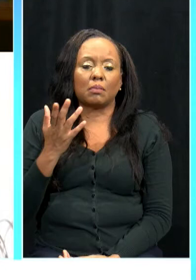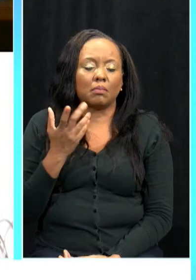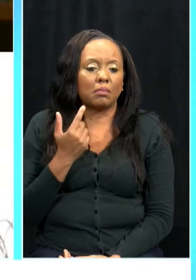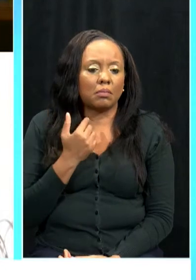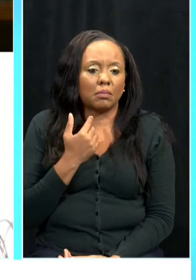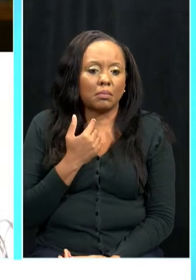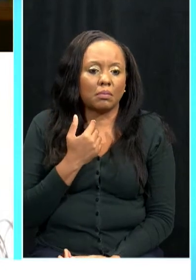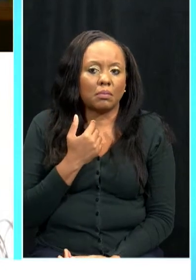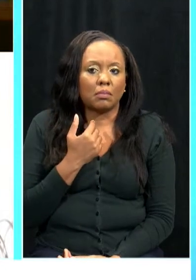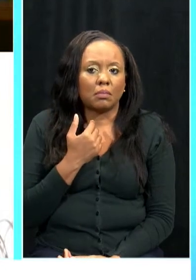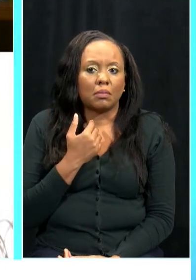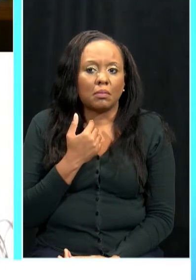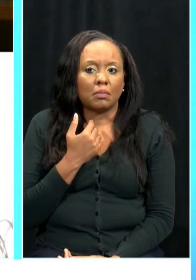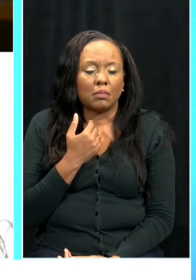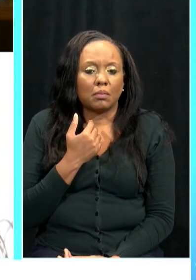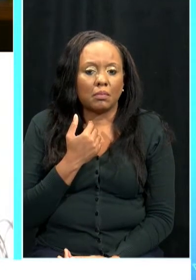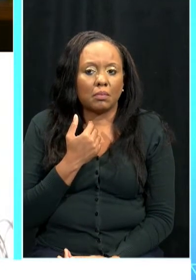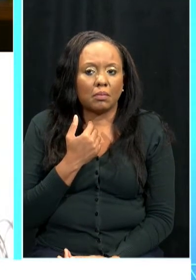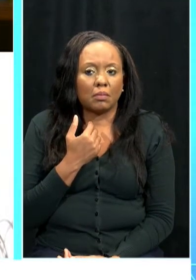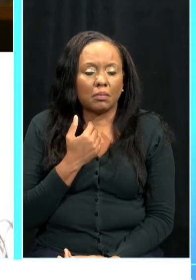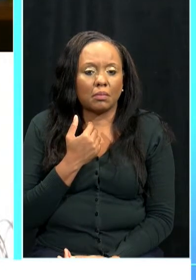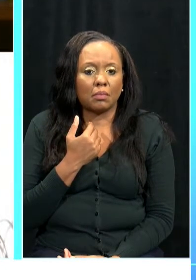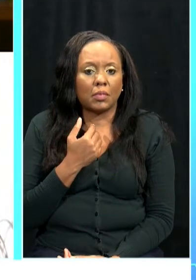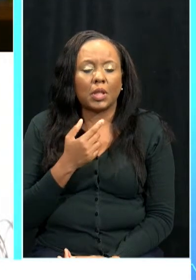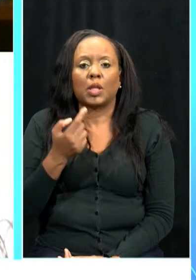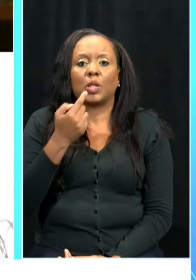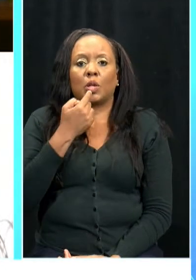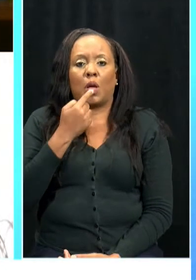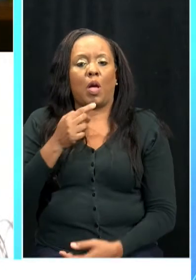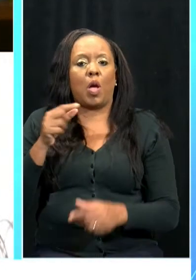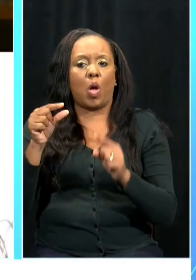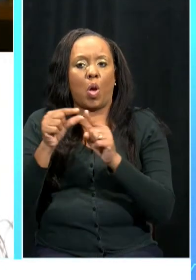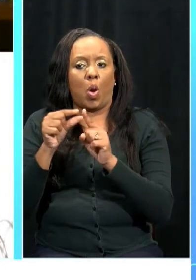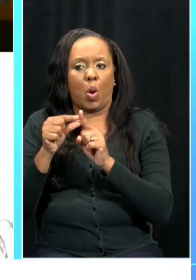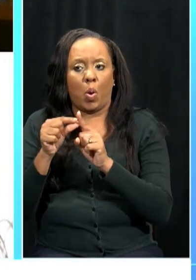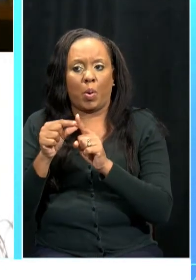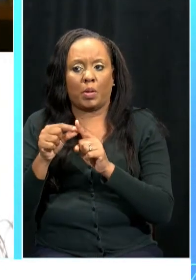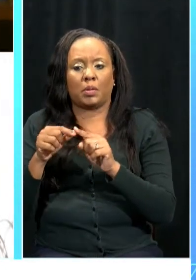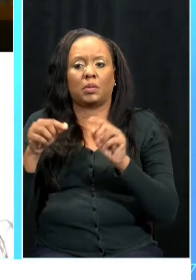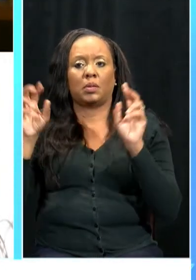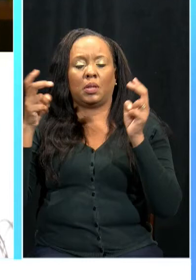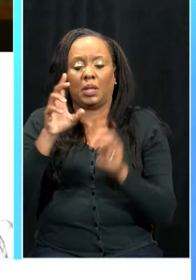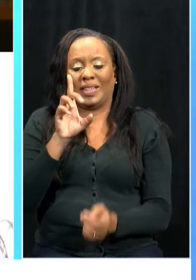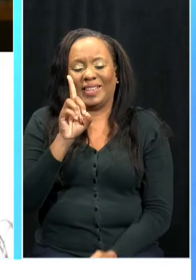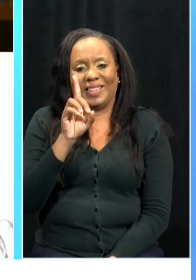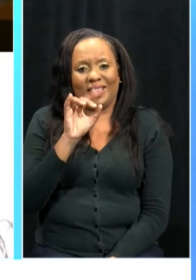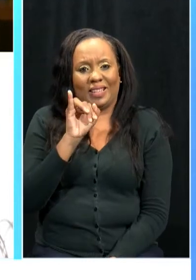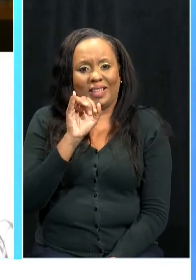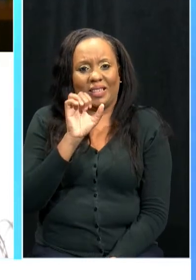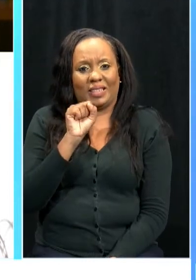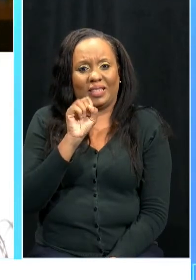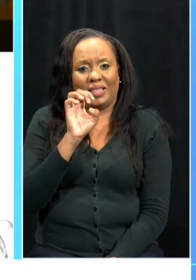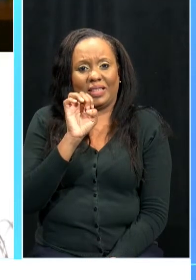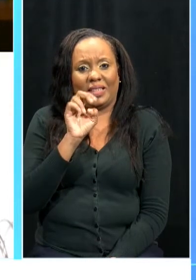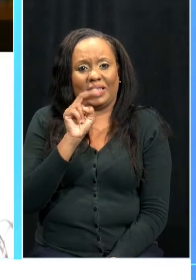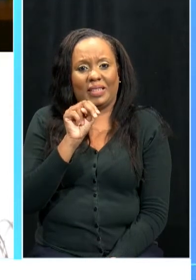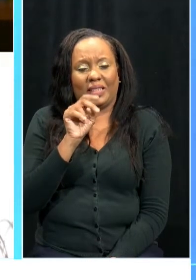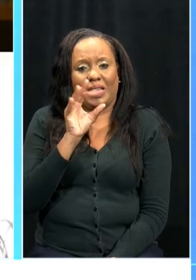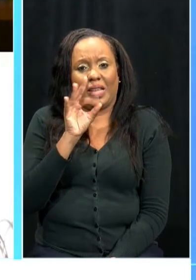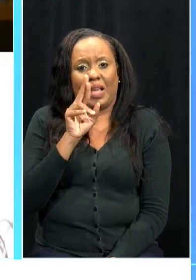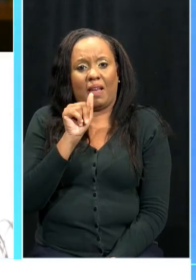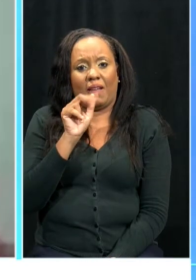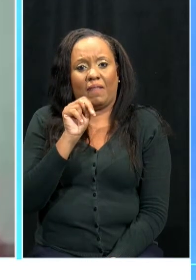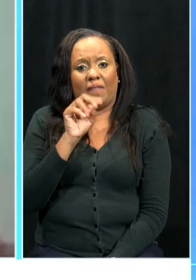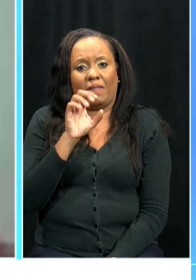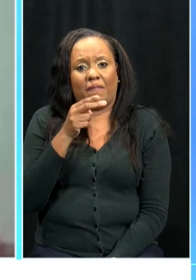Ambassador. using the We have wrong word when you say disenfranchise, because the government hasn't disenfranchised anyone. Look,